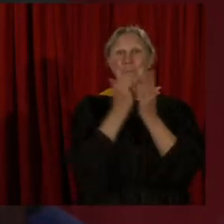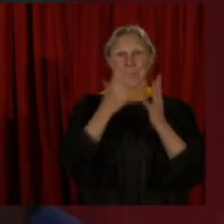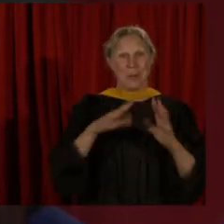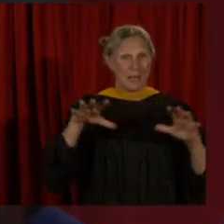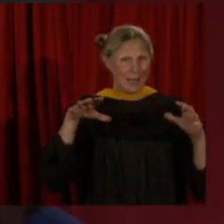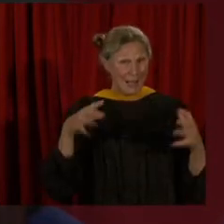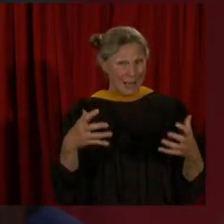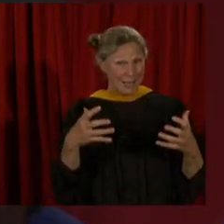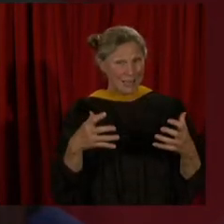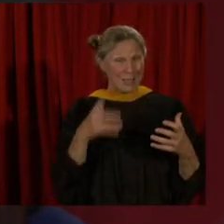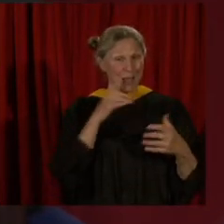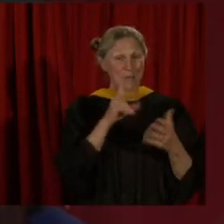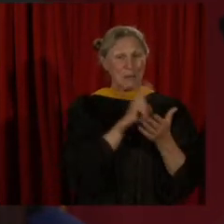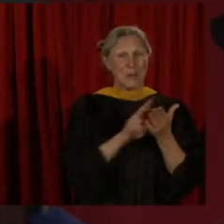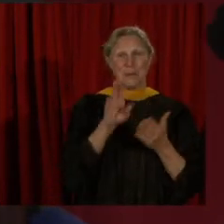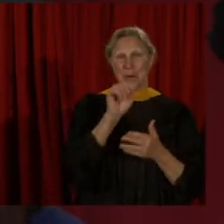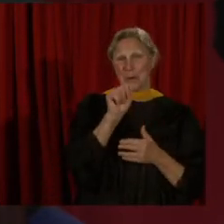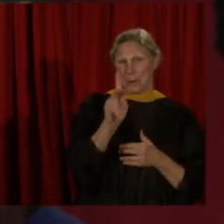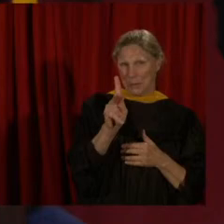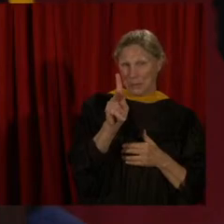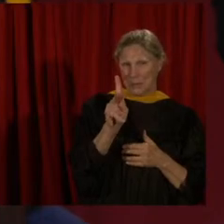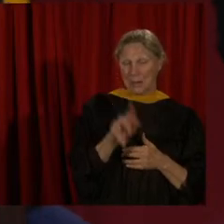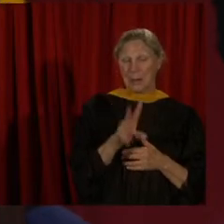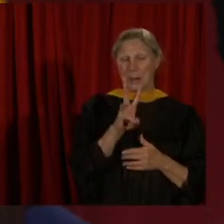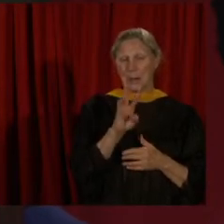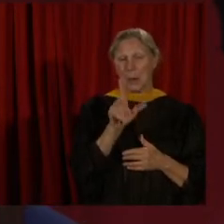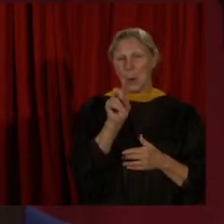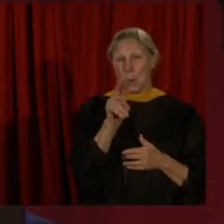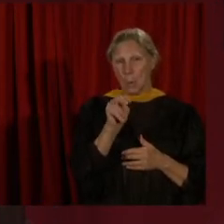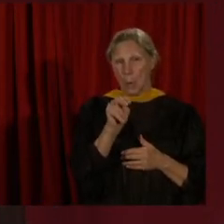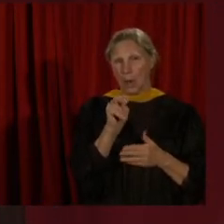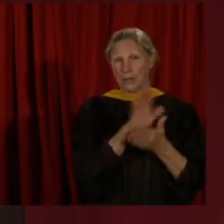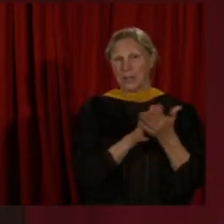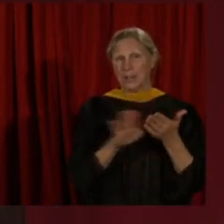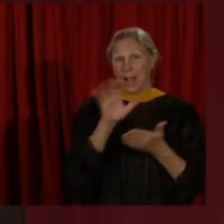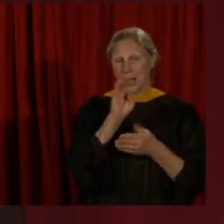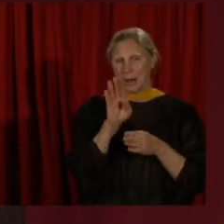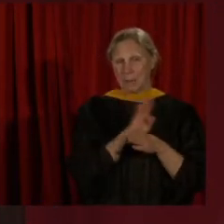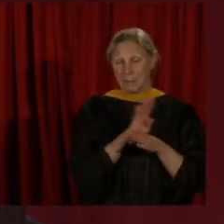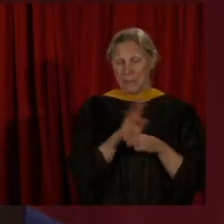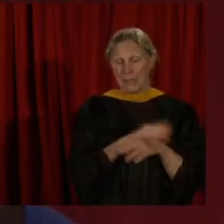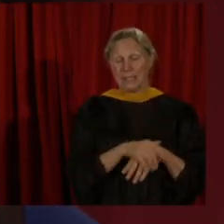class of the University of Arkansas Walton College of Business, one of the